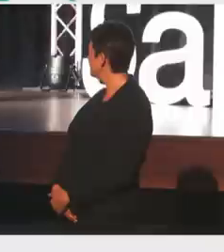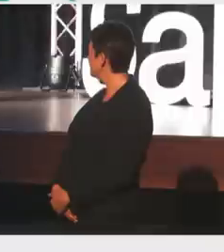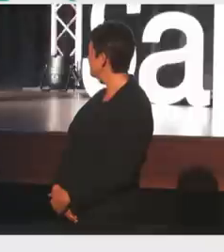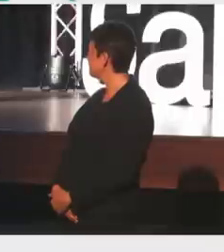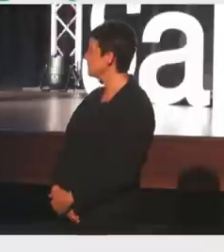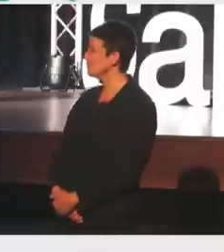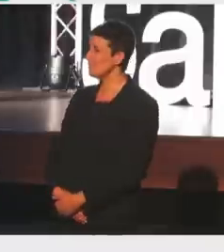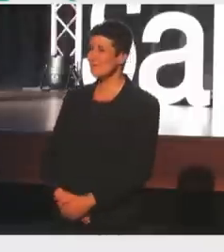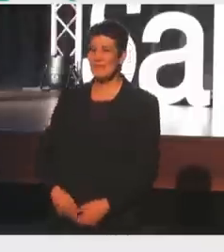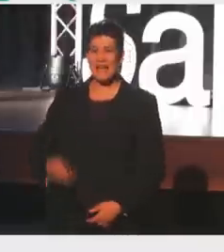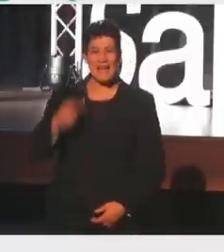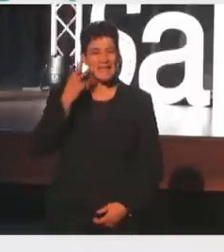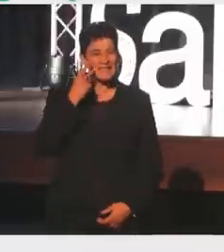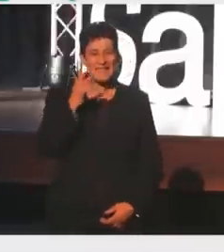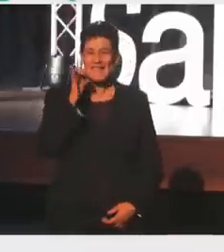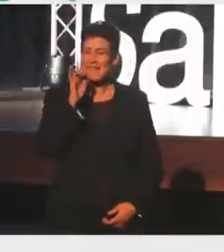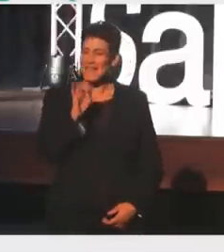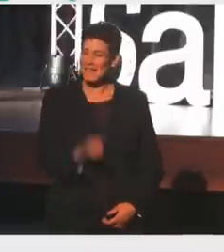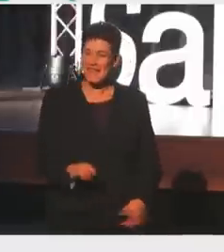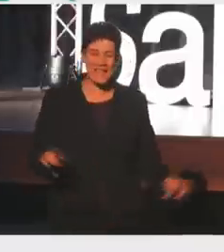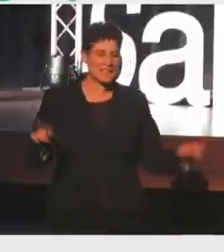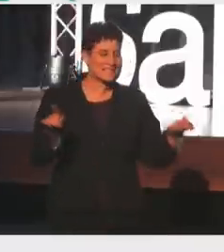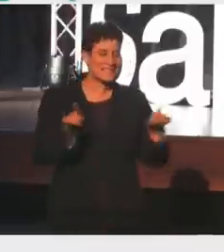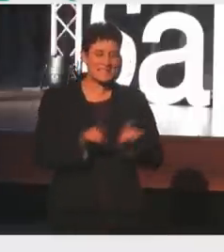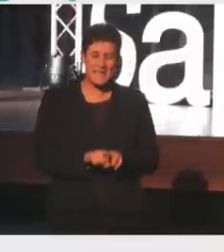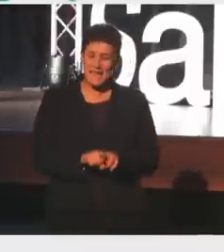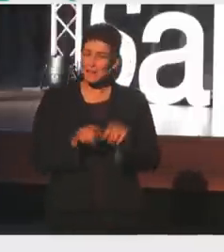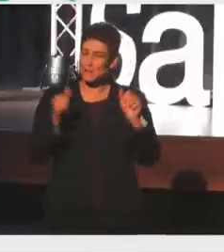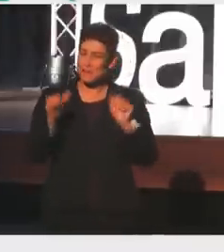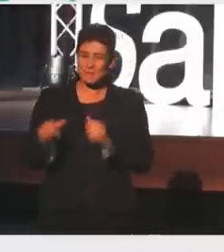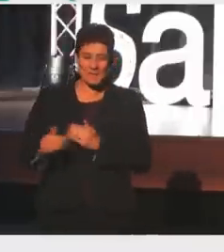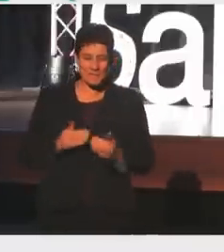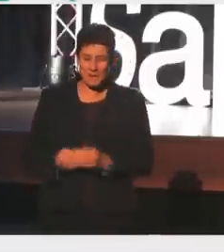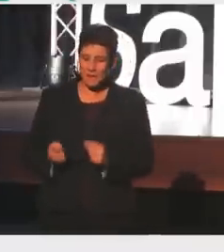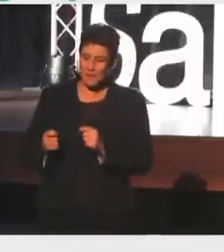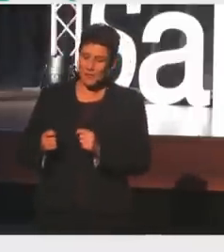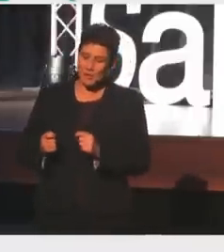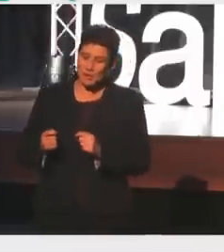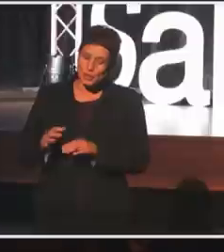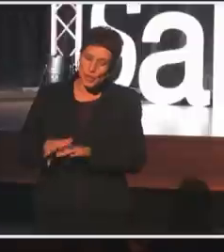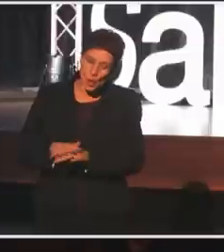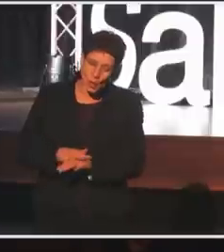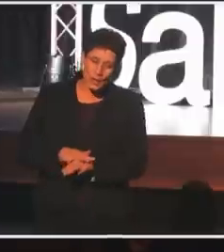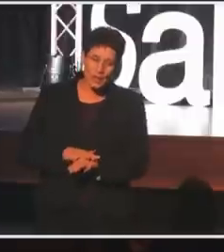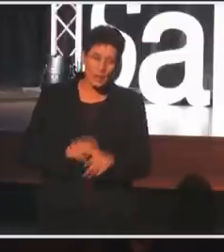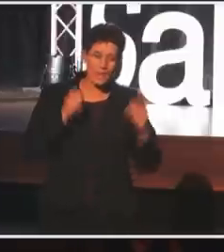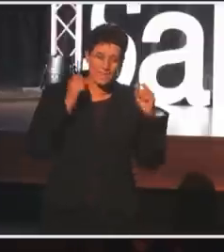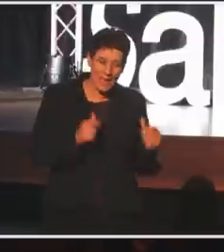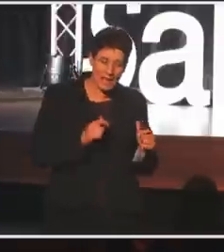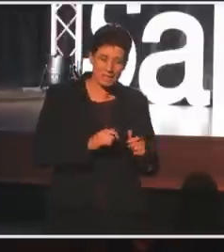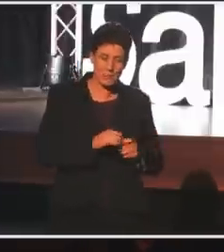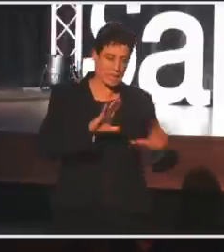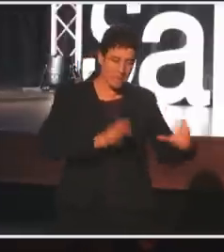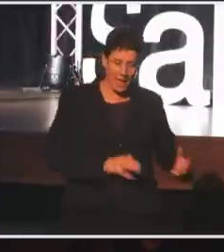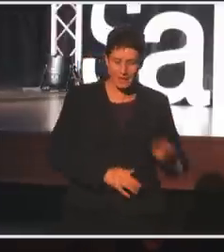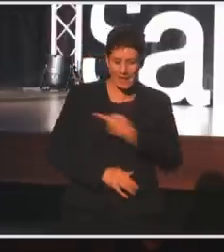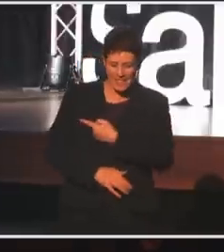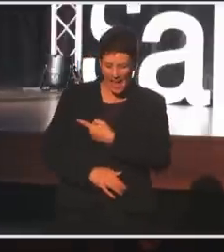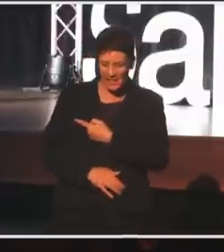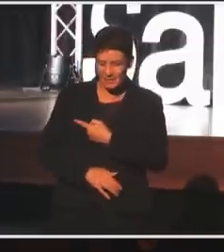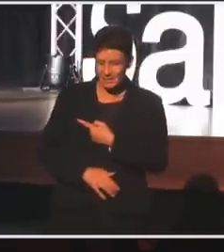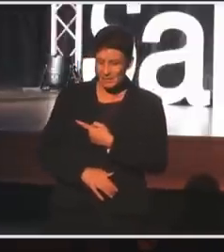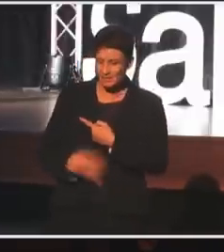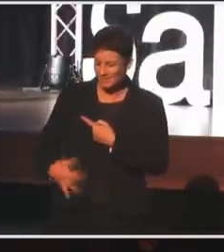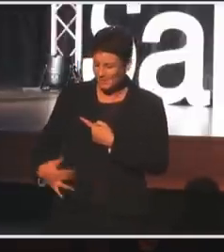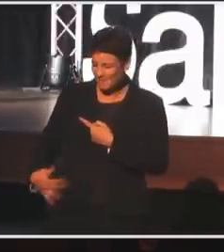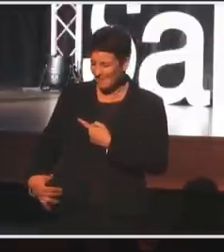I see that same shape, whether I play it slowly or at tempo with the band, like this.